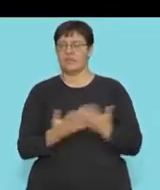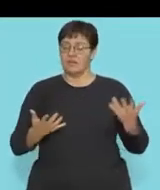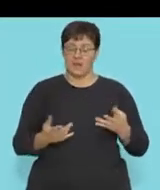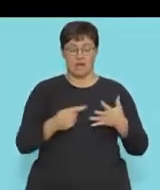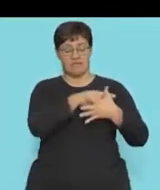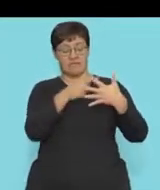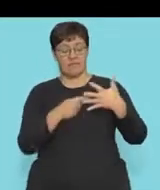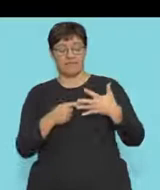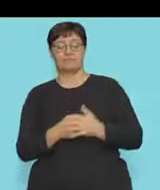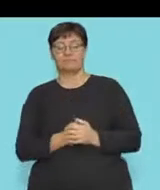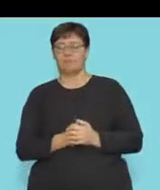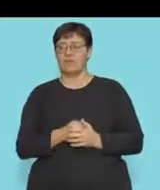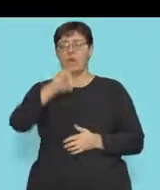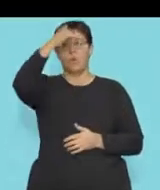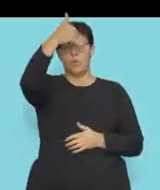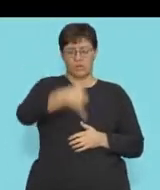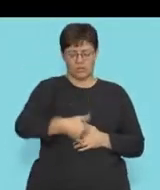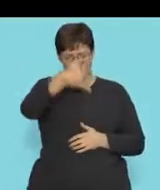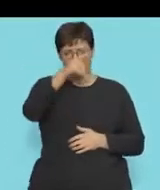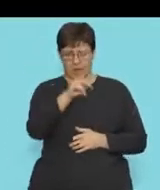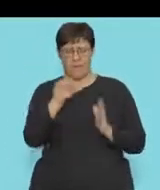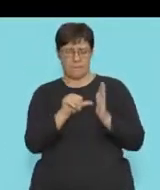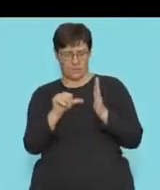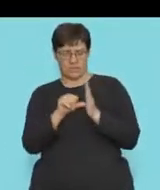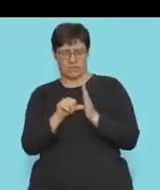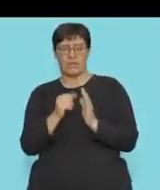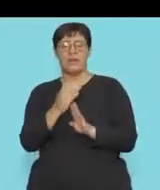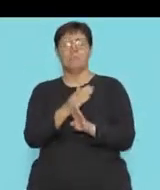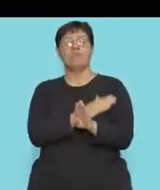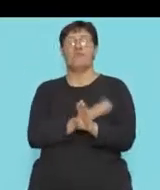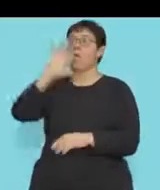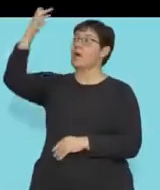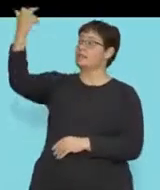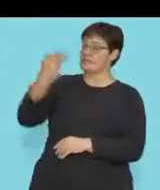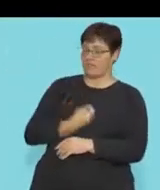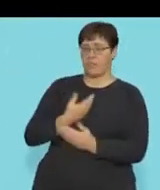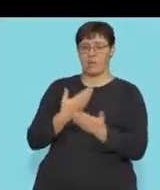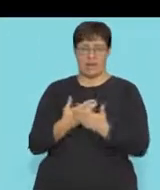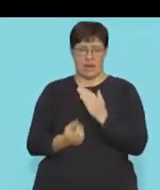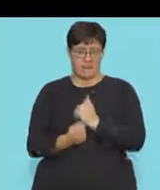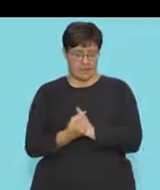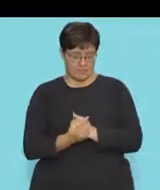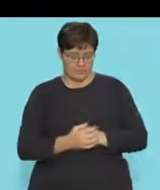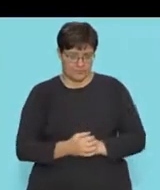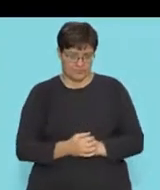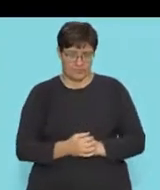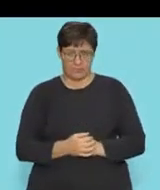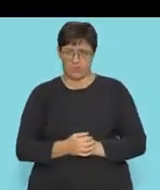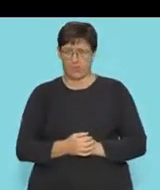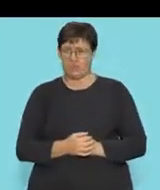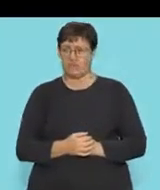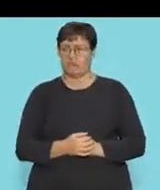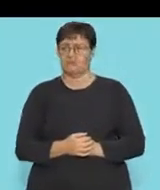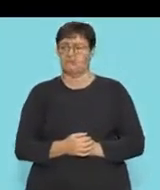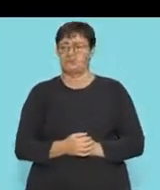Which of the following is essential before a cell can photosynthesize? So we need to know which of the following